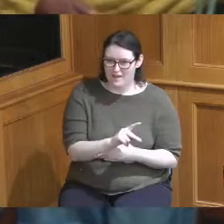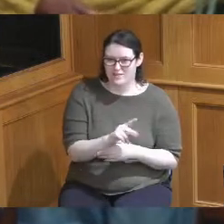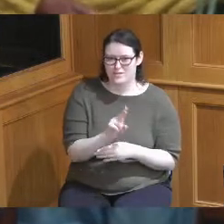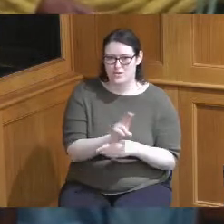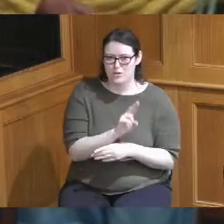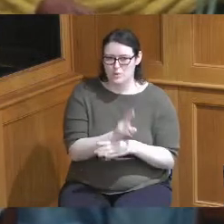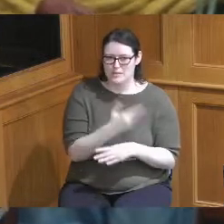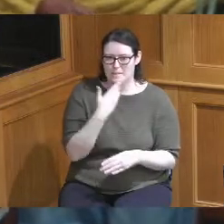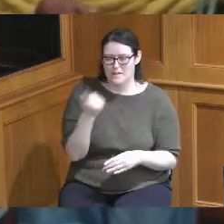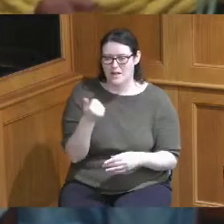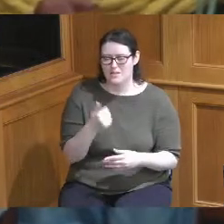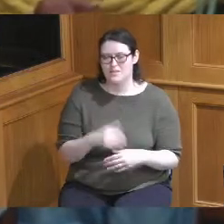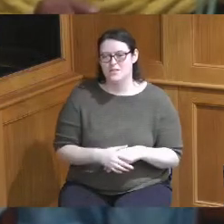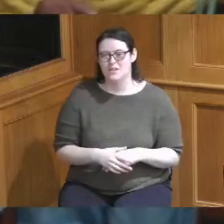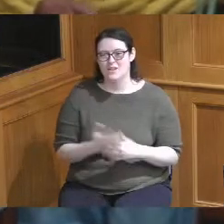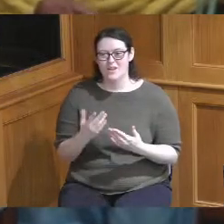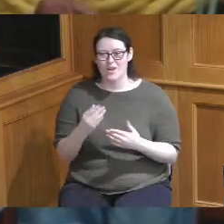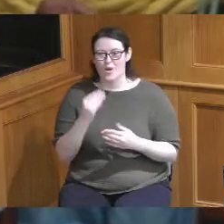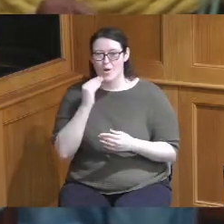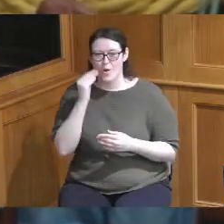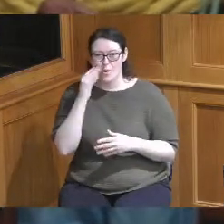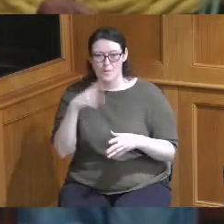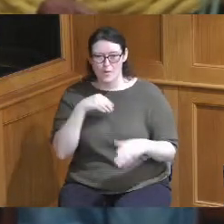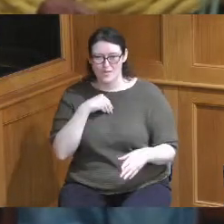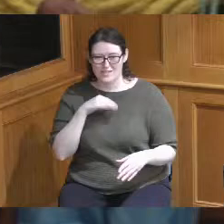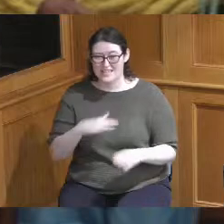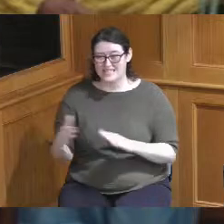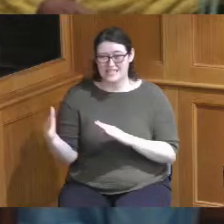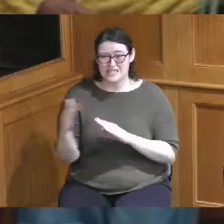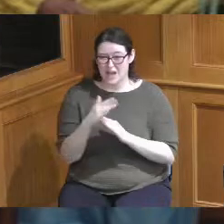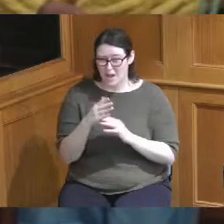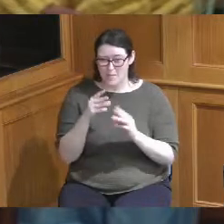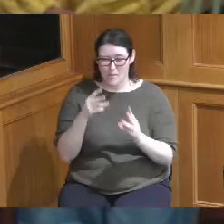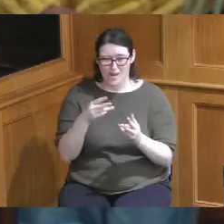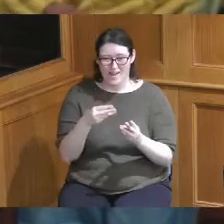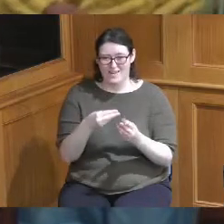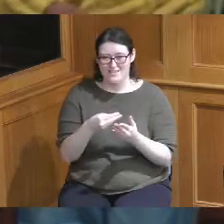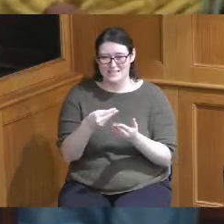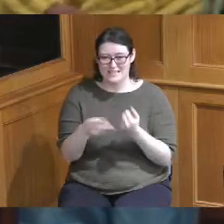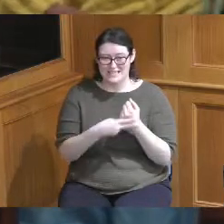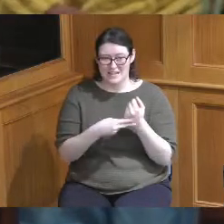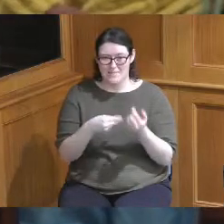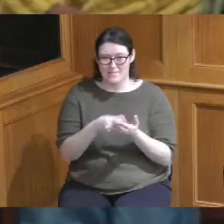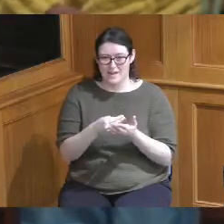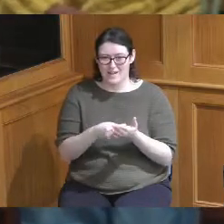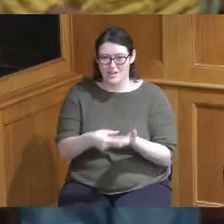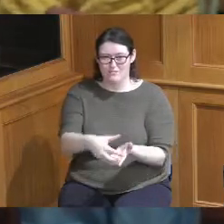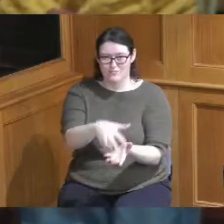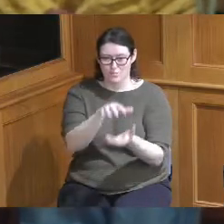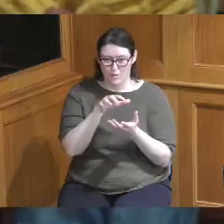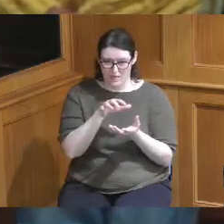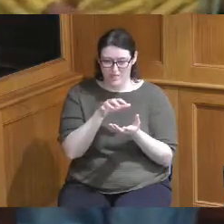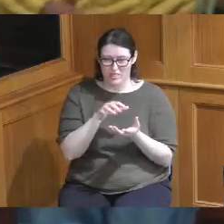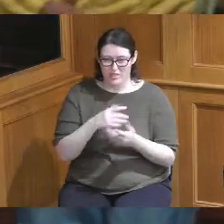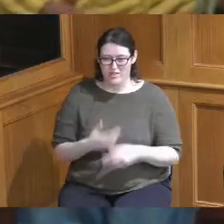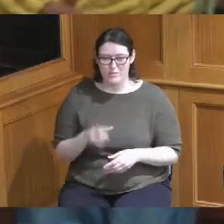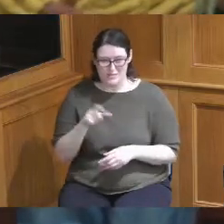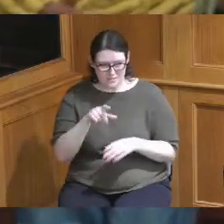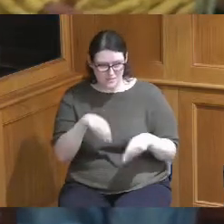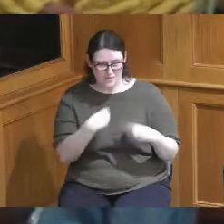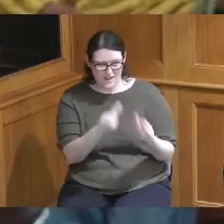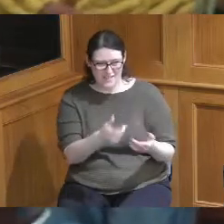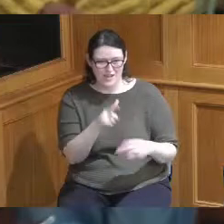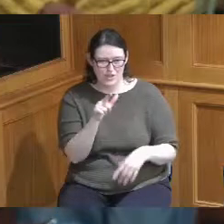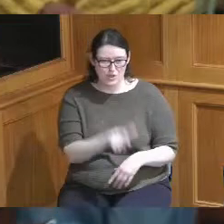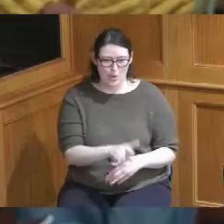the biggest wealth creator there is. And we need to provide that to low and moderate income families.